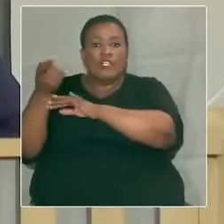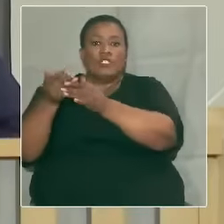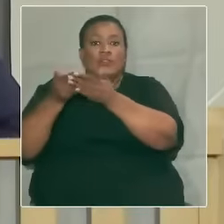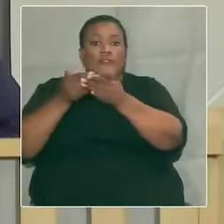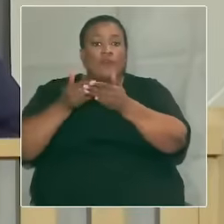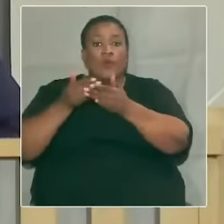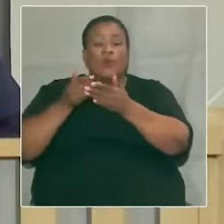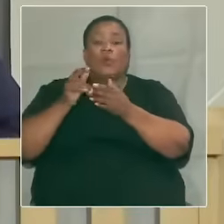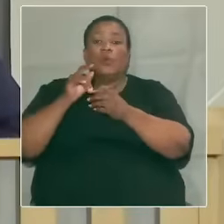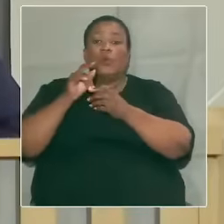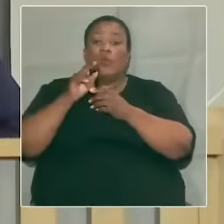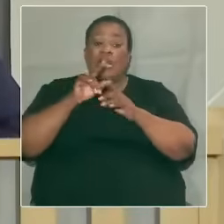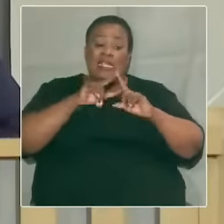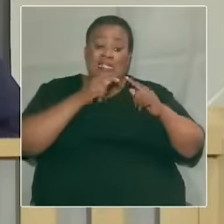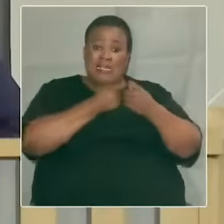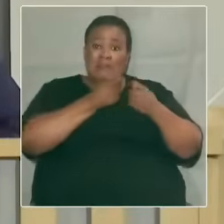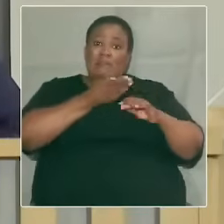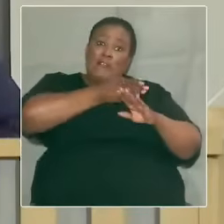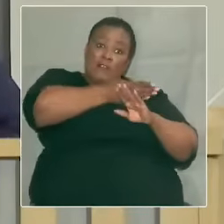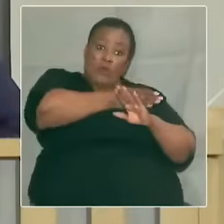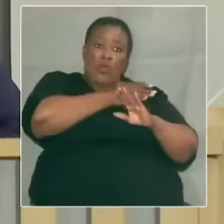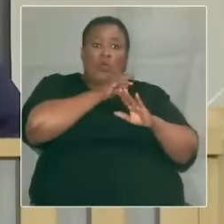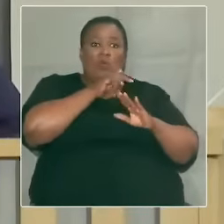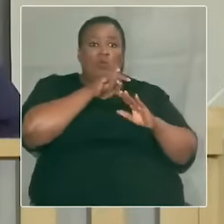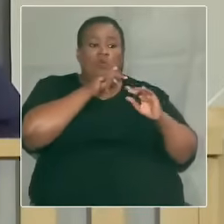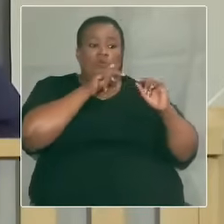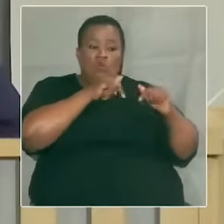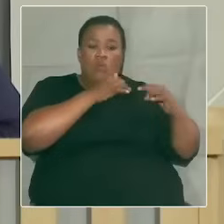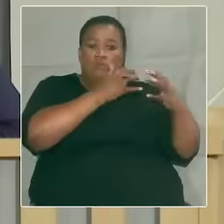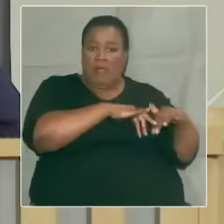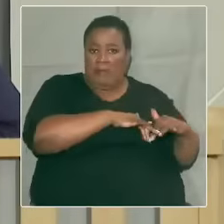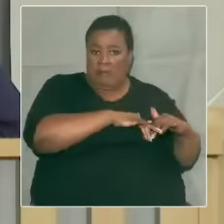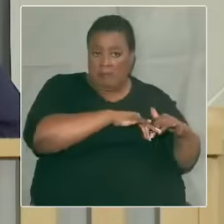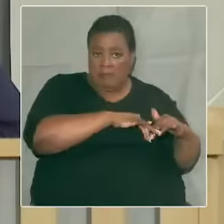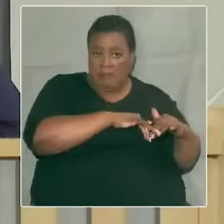Okay, what I was saying is that